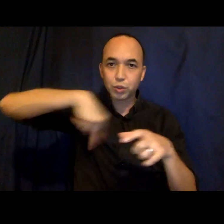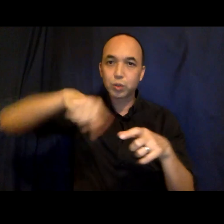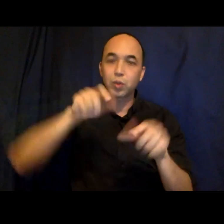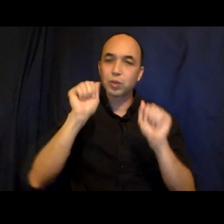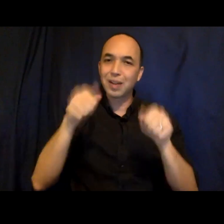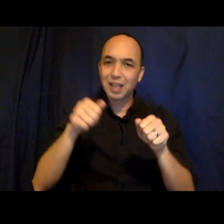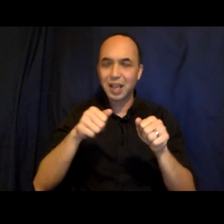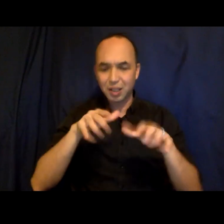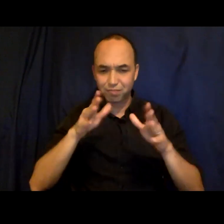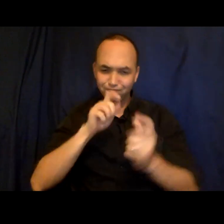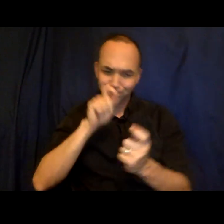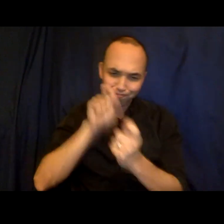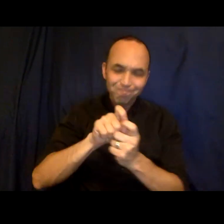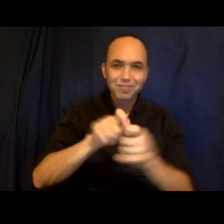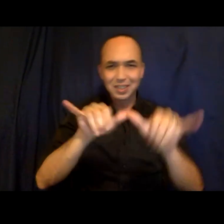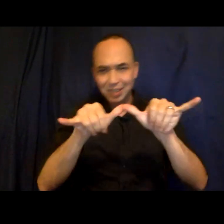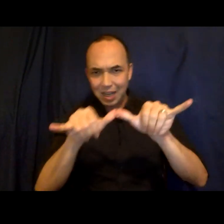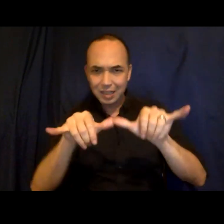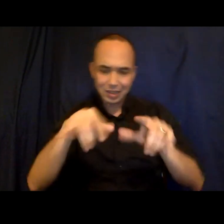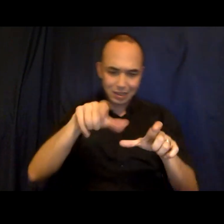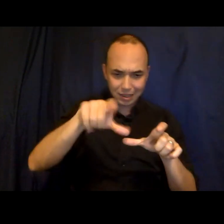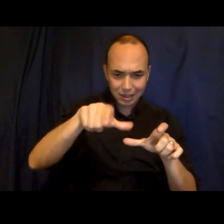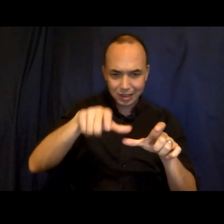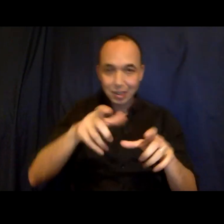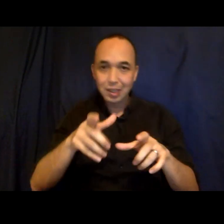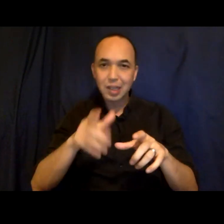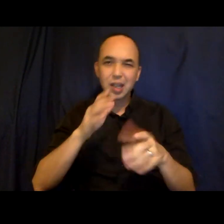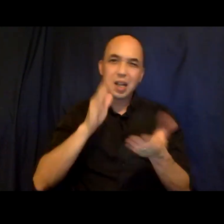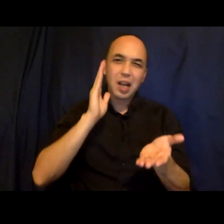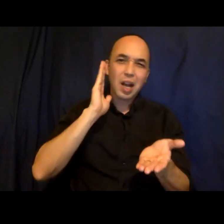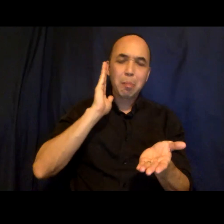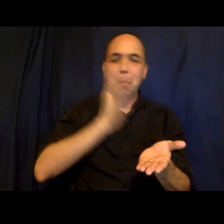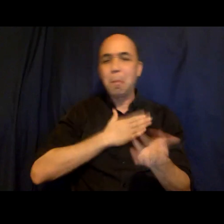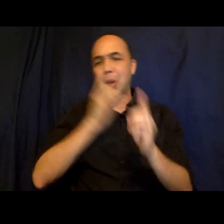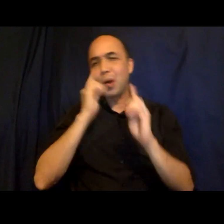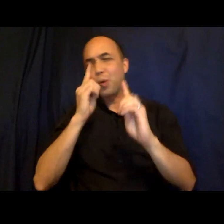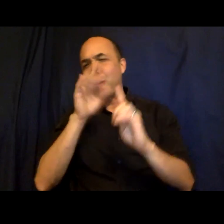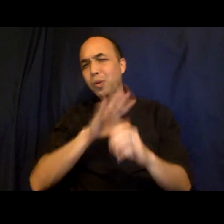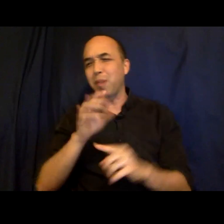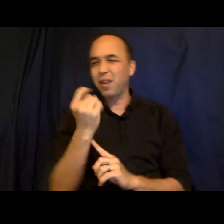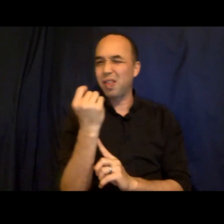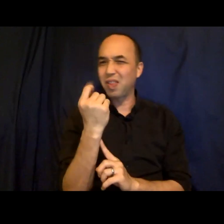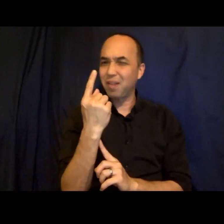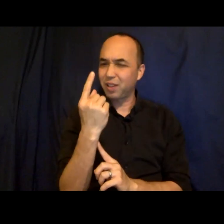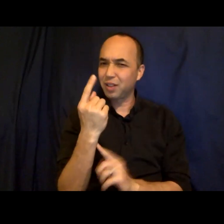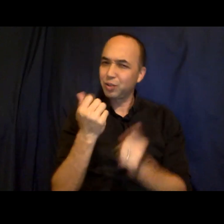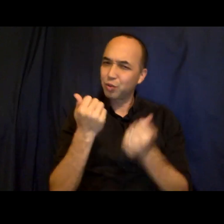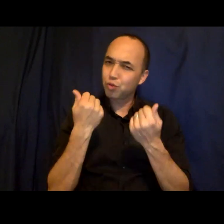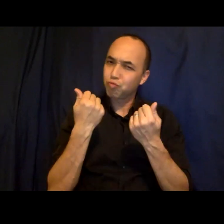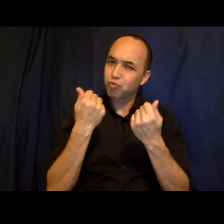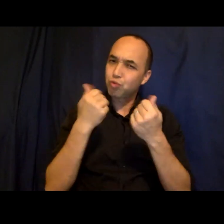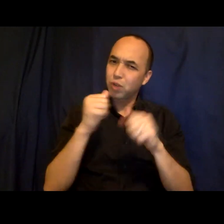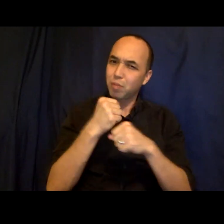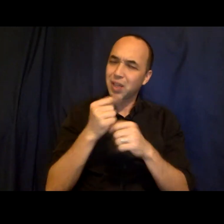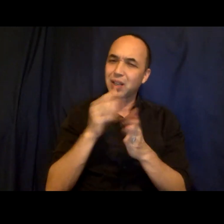for about 11. I'm going to try to make it as nice of a circle as I